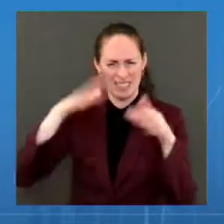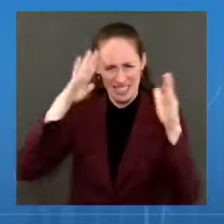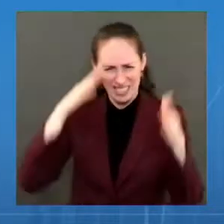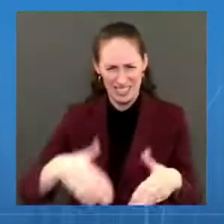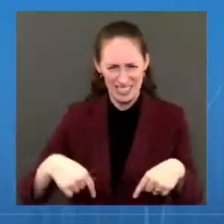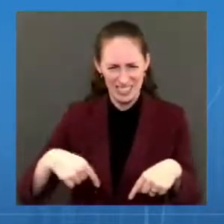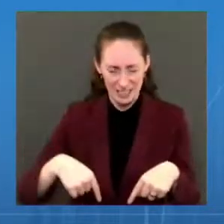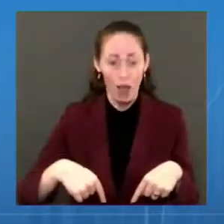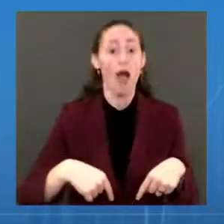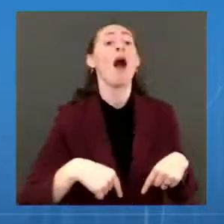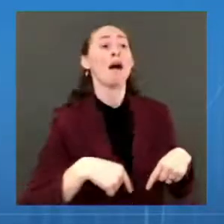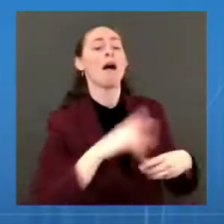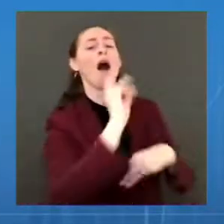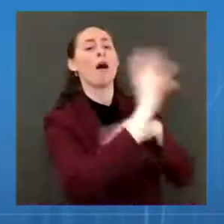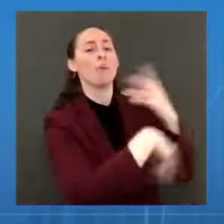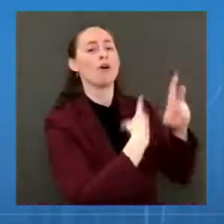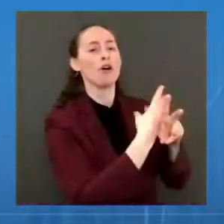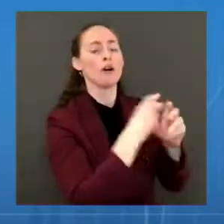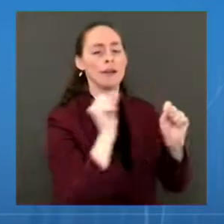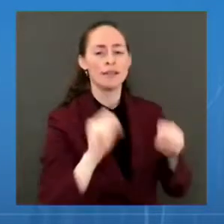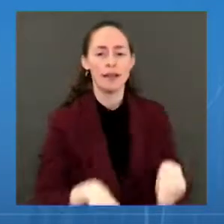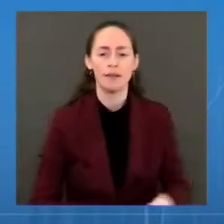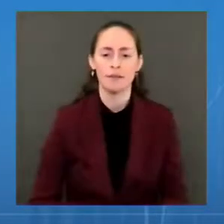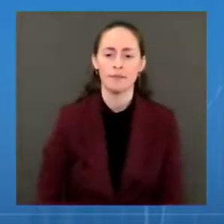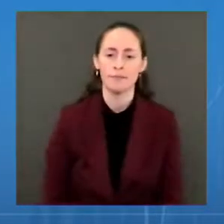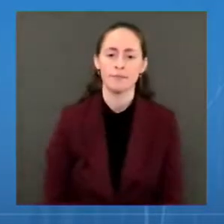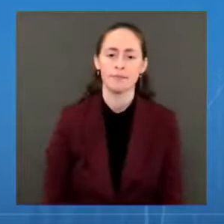Let's go to Cheryl Stolberg, New York.